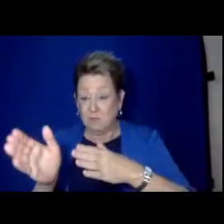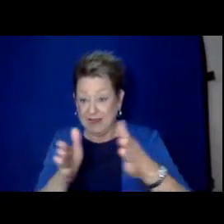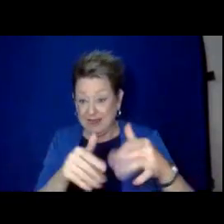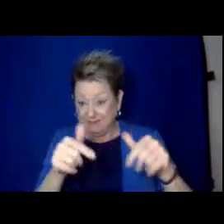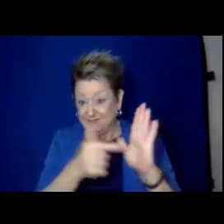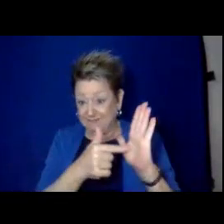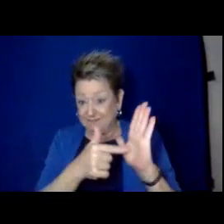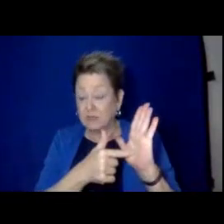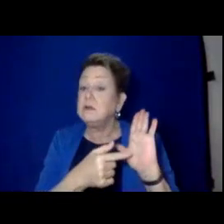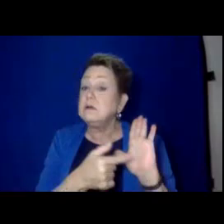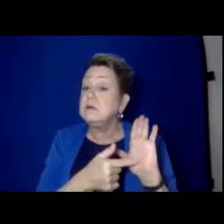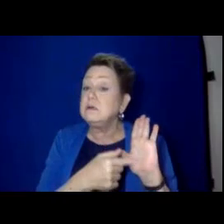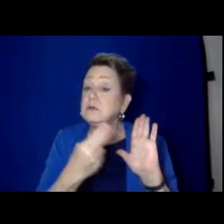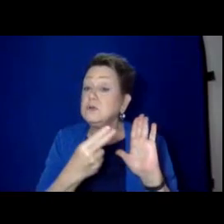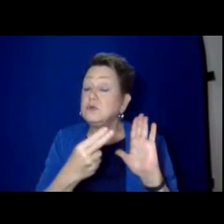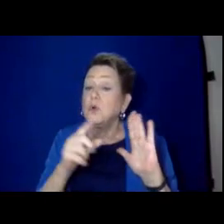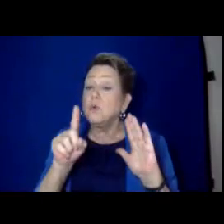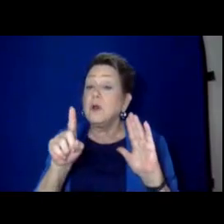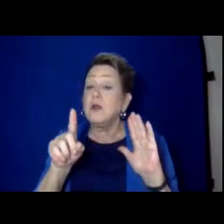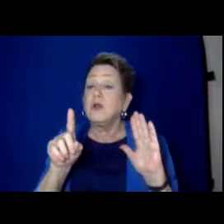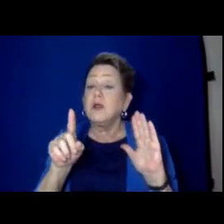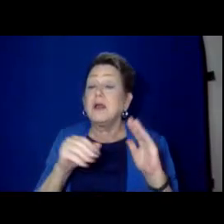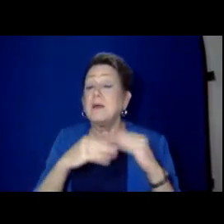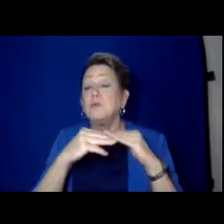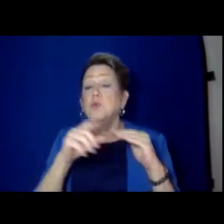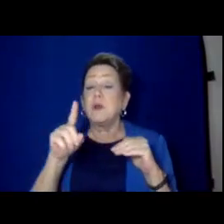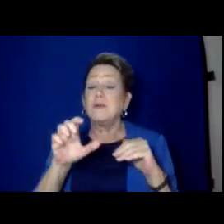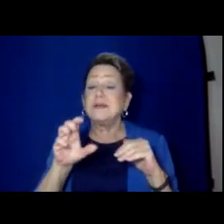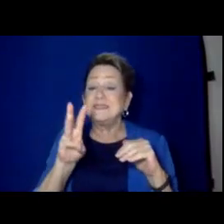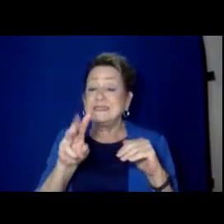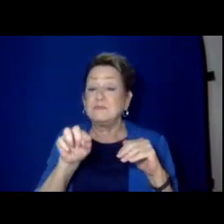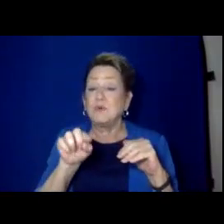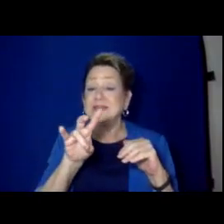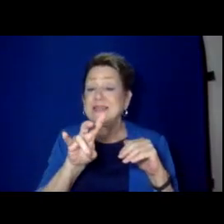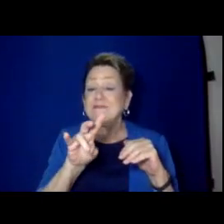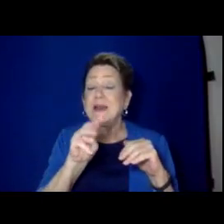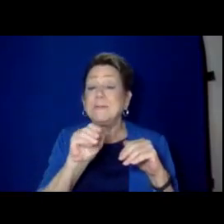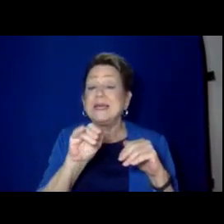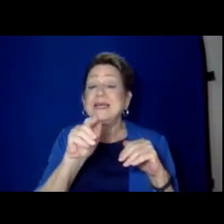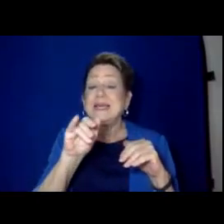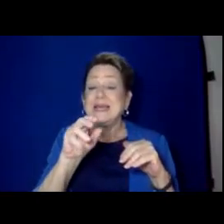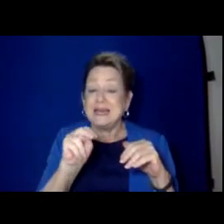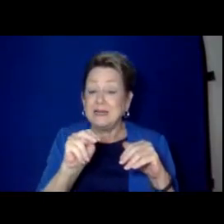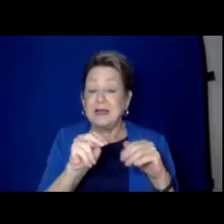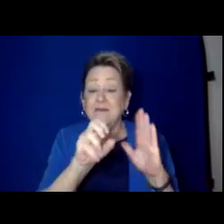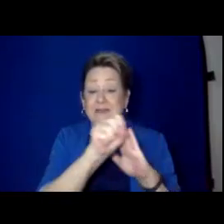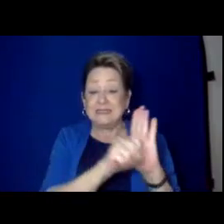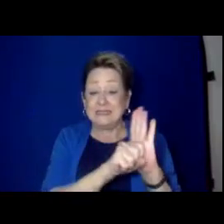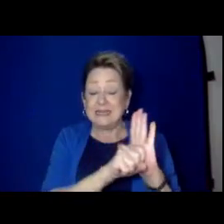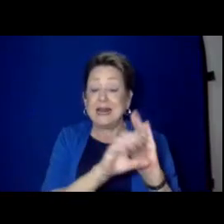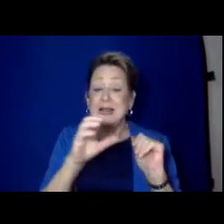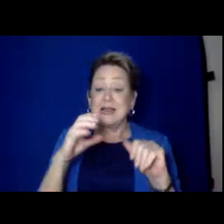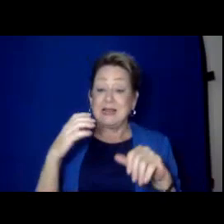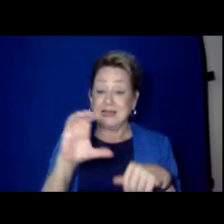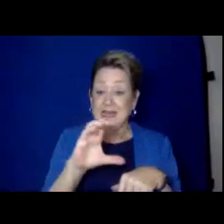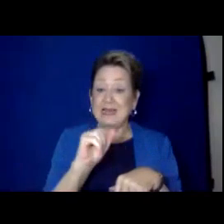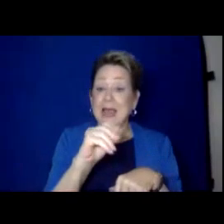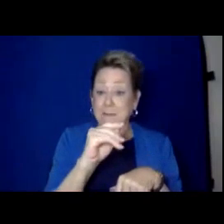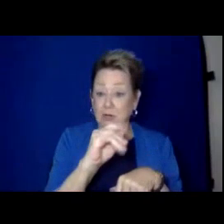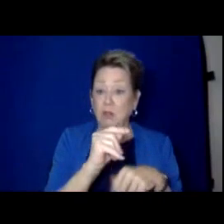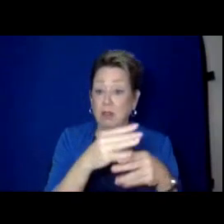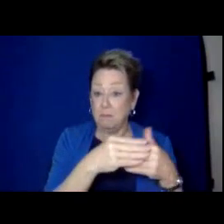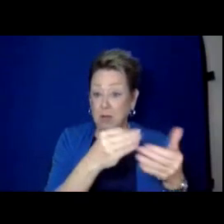plan would allow us to use up to $106.7 million of our state capital dollars for operating purposes. And